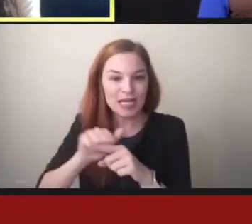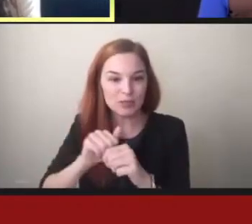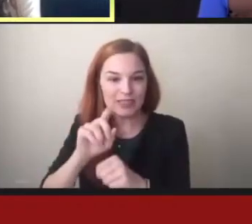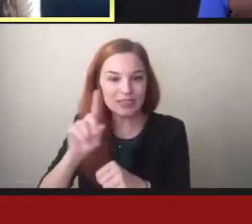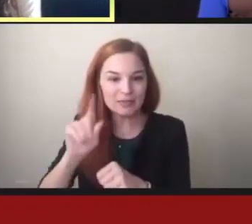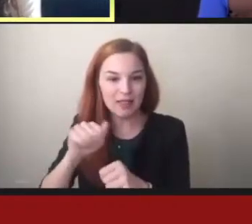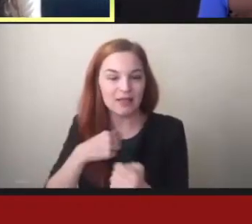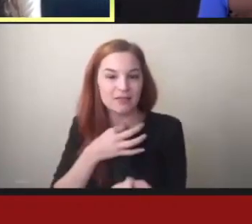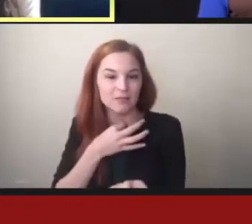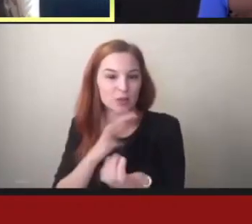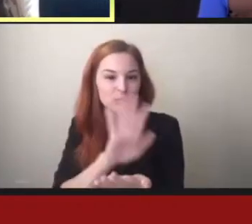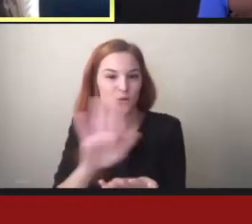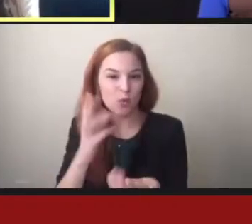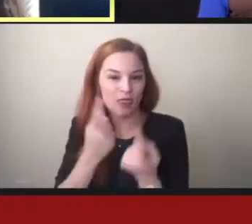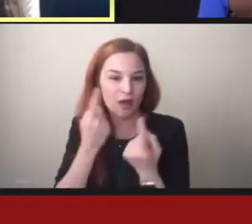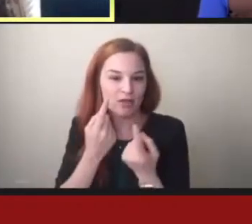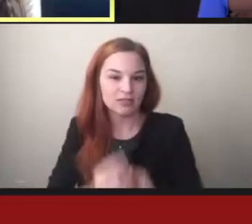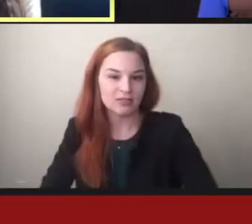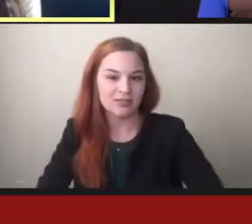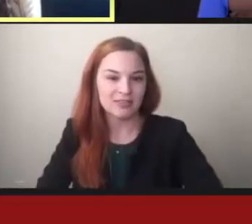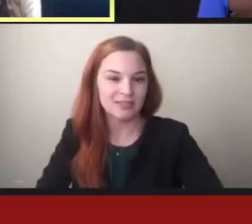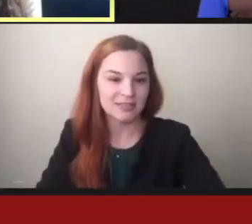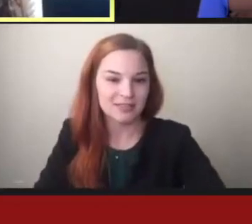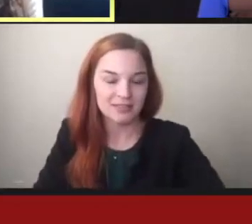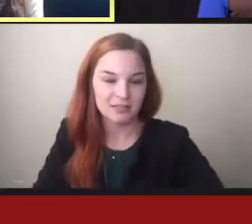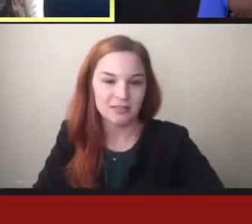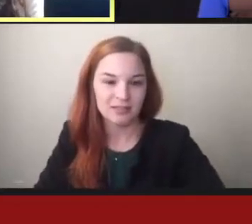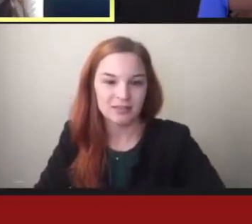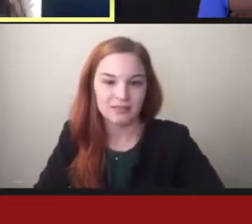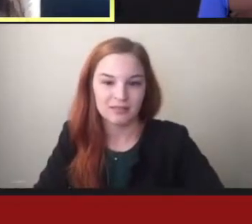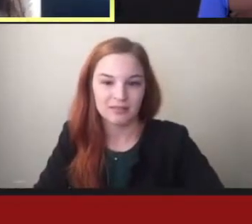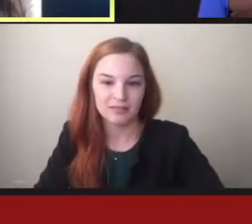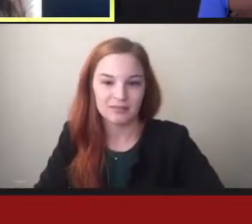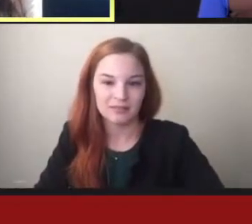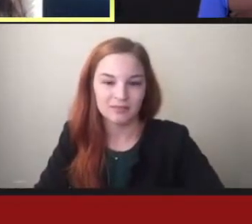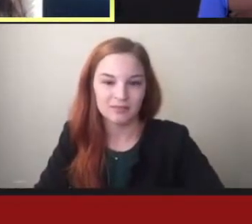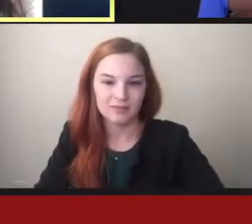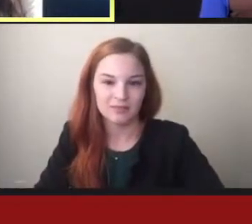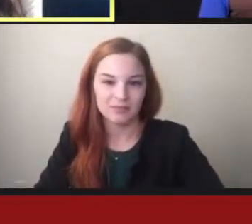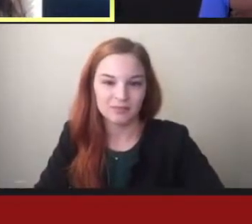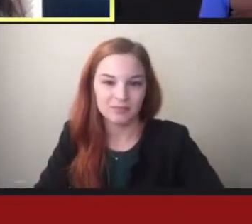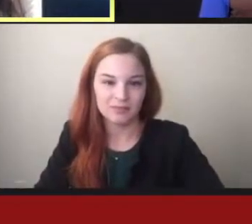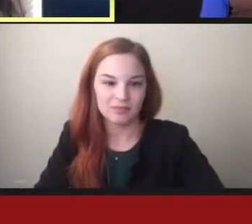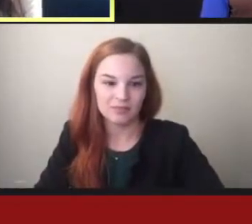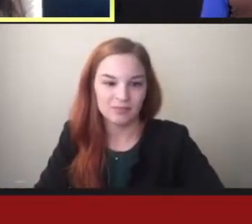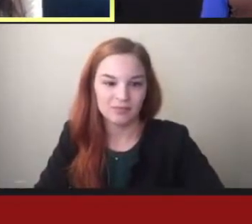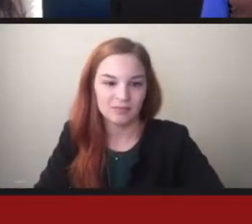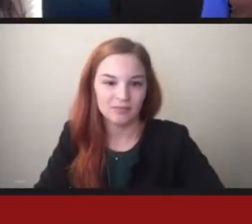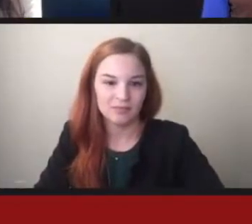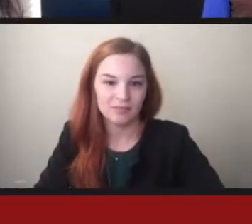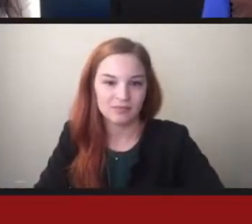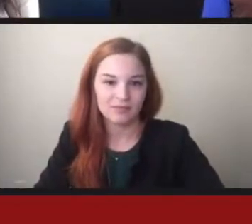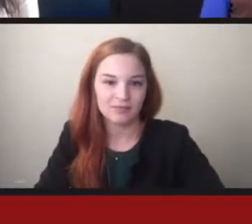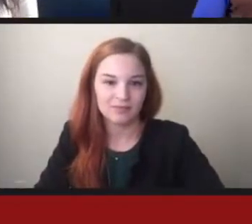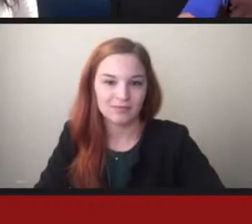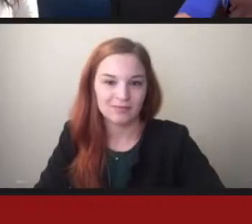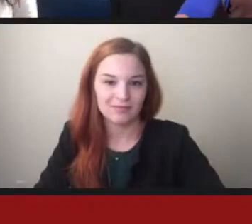a community of other trainees. What are your thoughts? Oh, I have, yeah, sorry, Adam, go